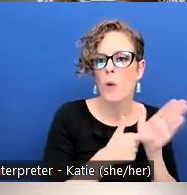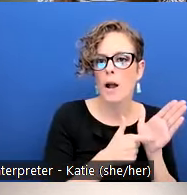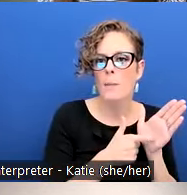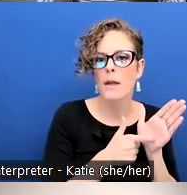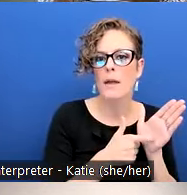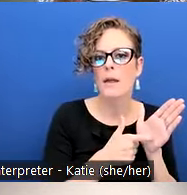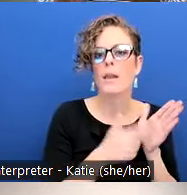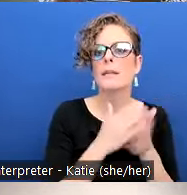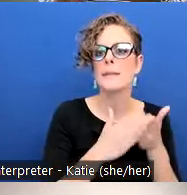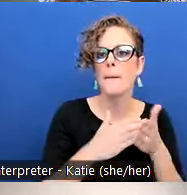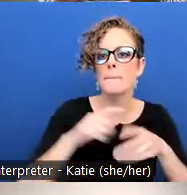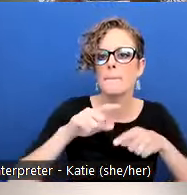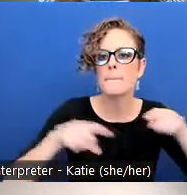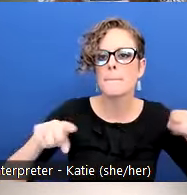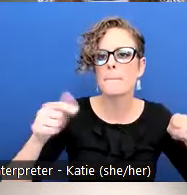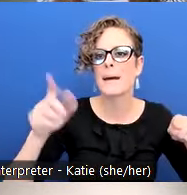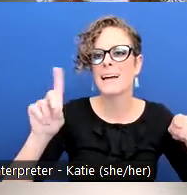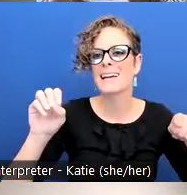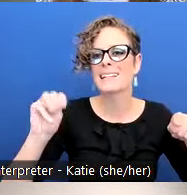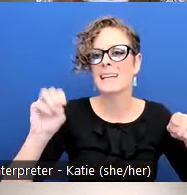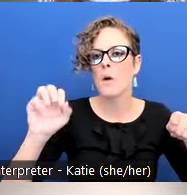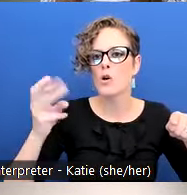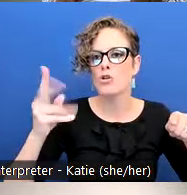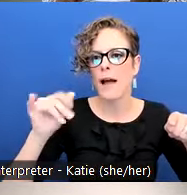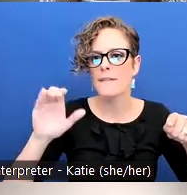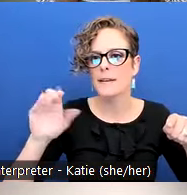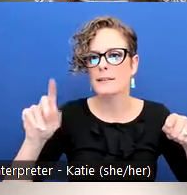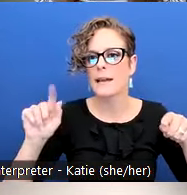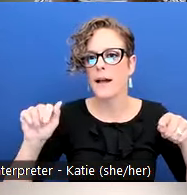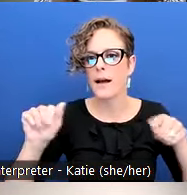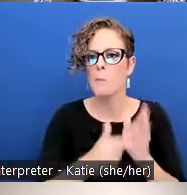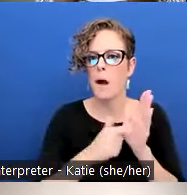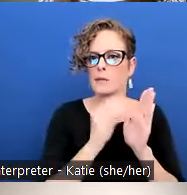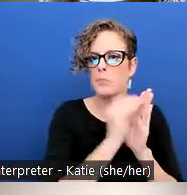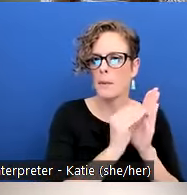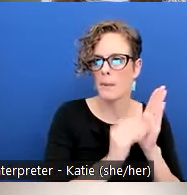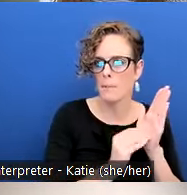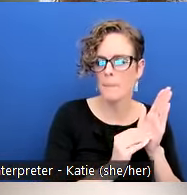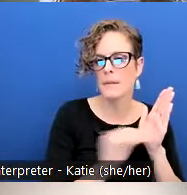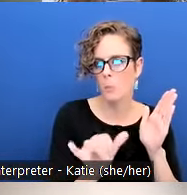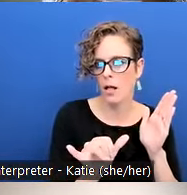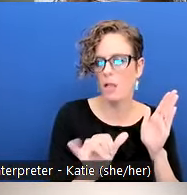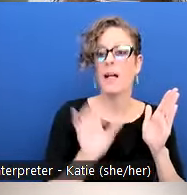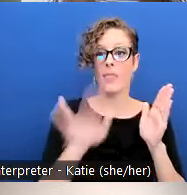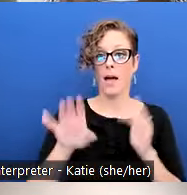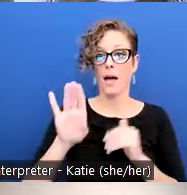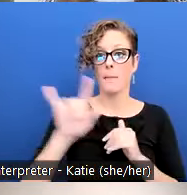demographic data in their annual reports. And I will just pause really quick to see if